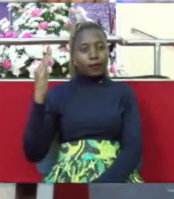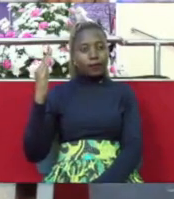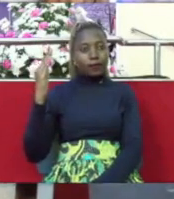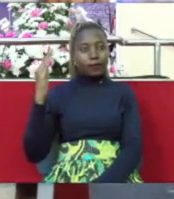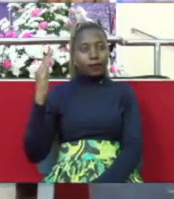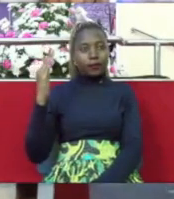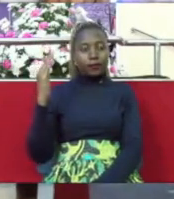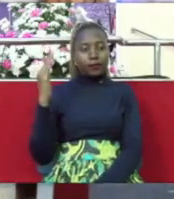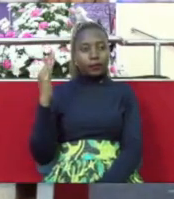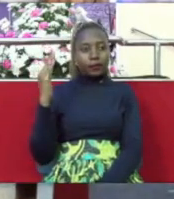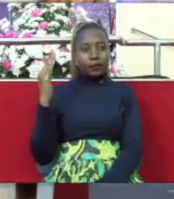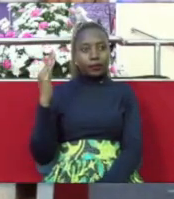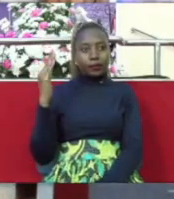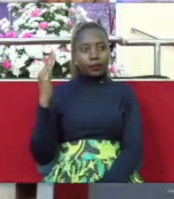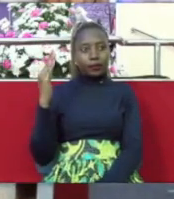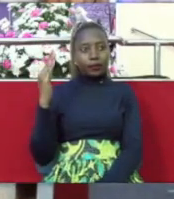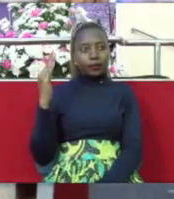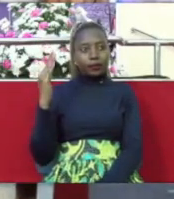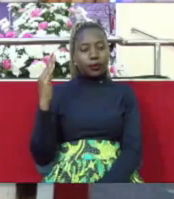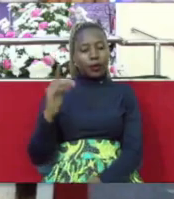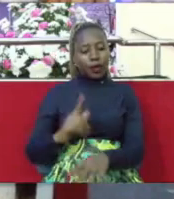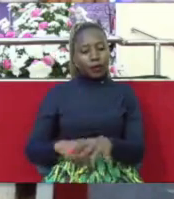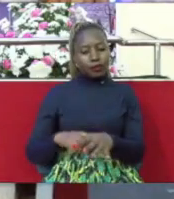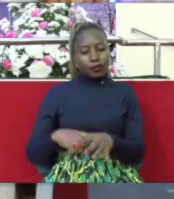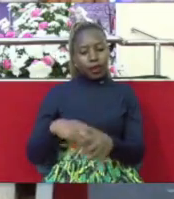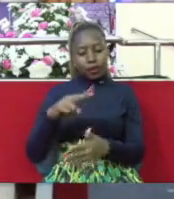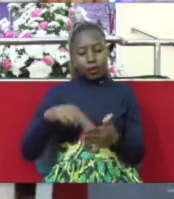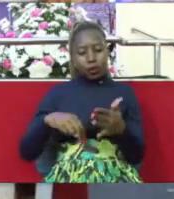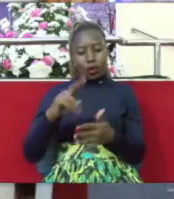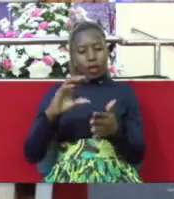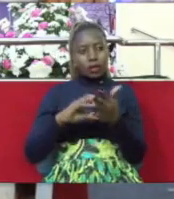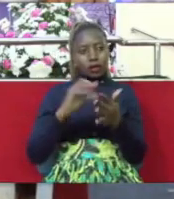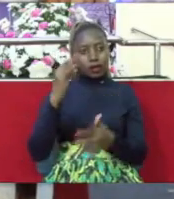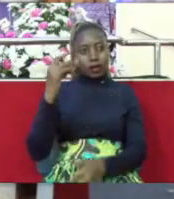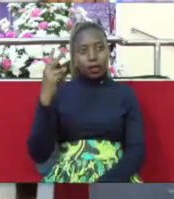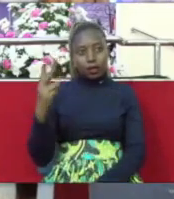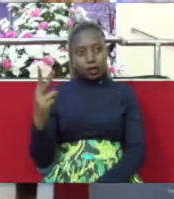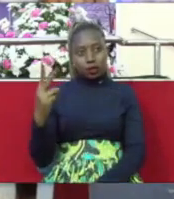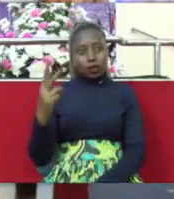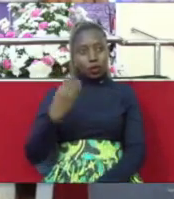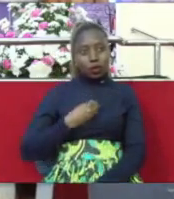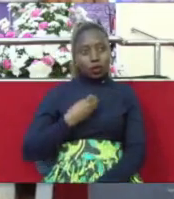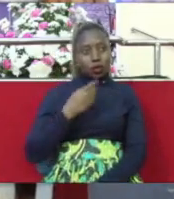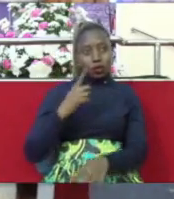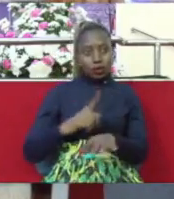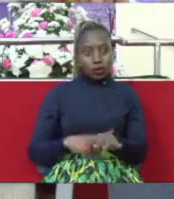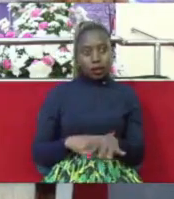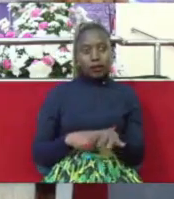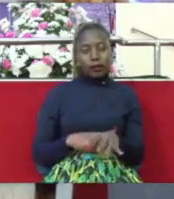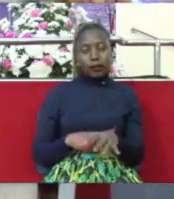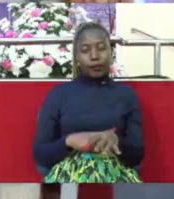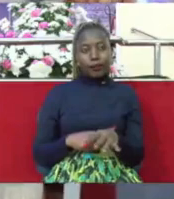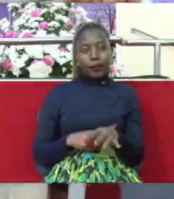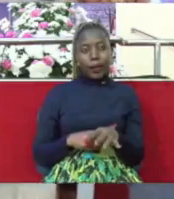jinsi atawaongoza Waisraeli. And so when you read chapter 32 and you can read that at your own time. Ukisoma mstari wa 32 na